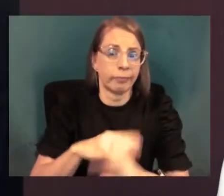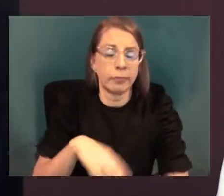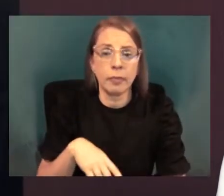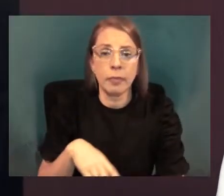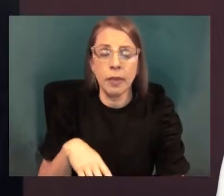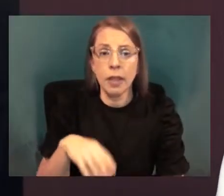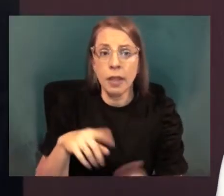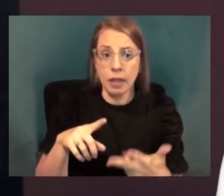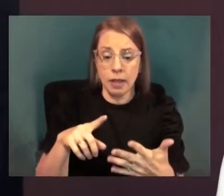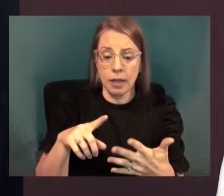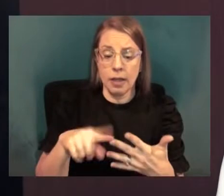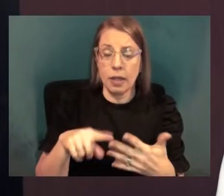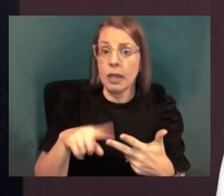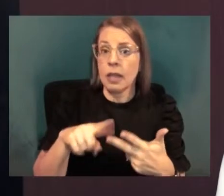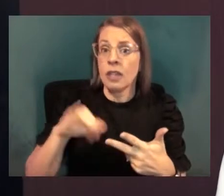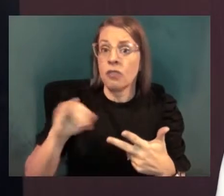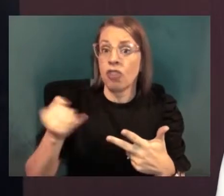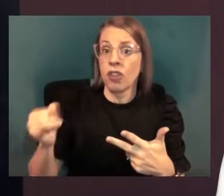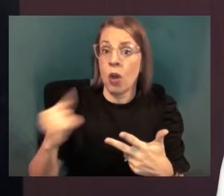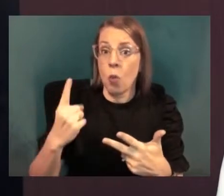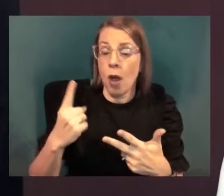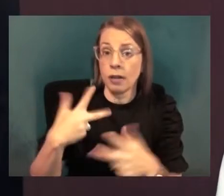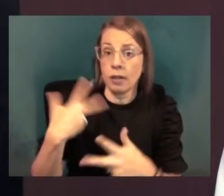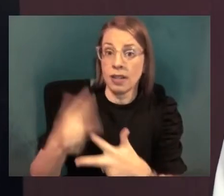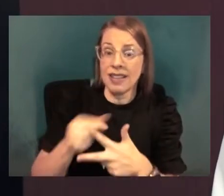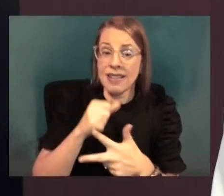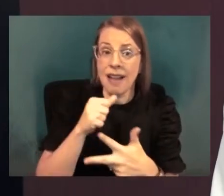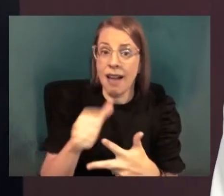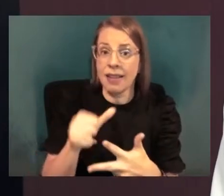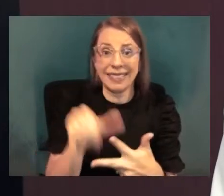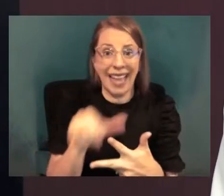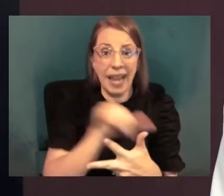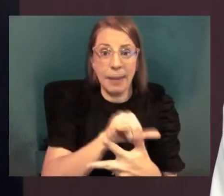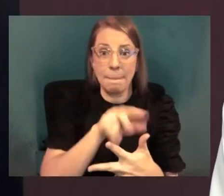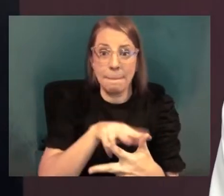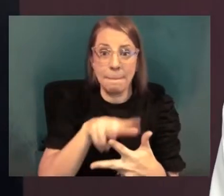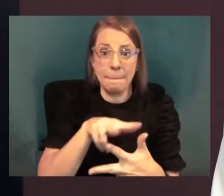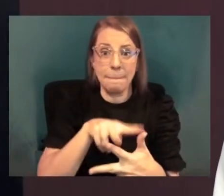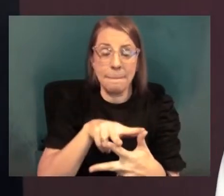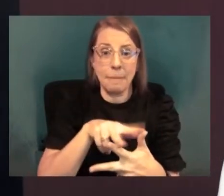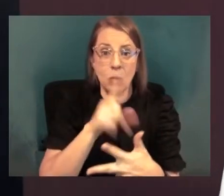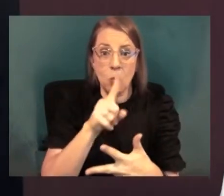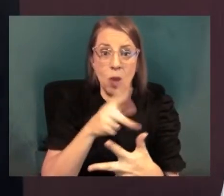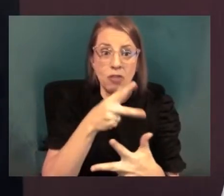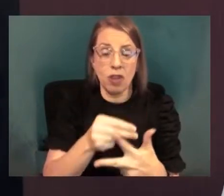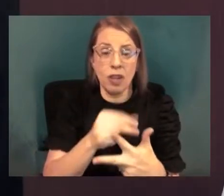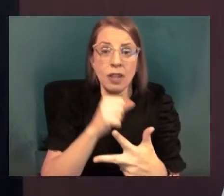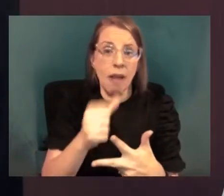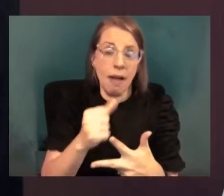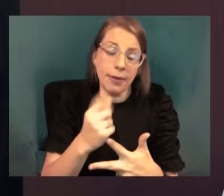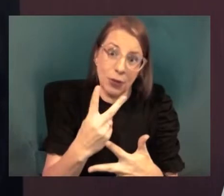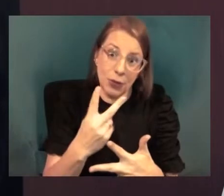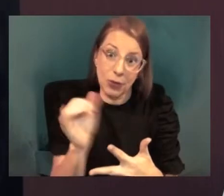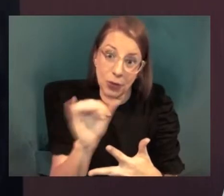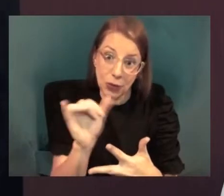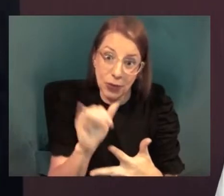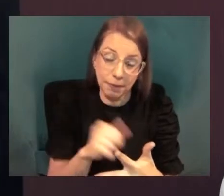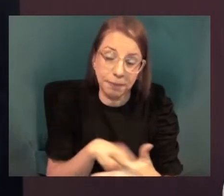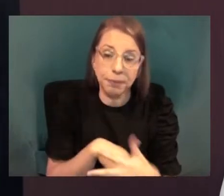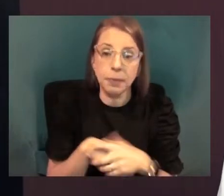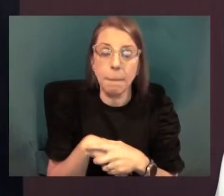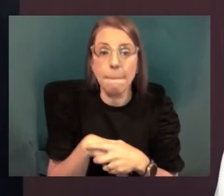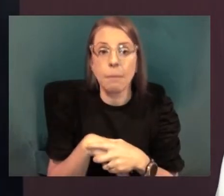the efficacy after 1 shot is not what it is after Pfizer or Moderna. 1 shot, actually, nor 2 shots. And so even though it's